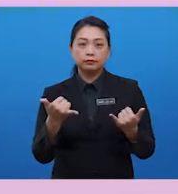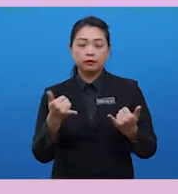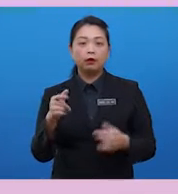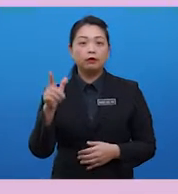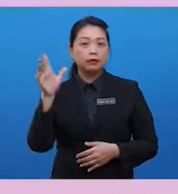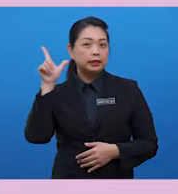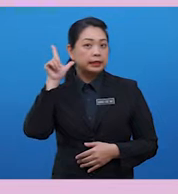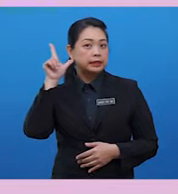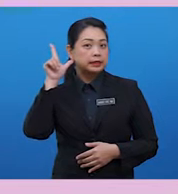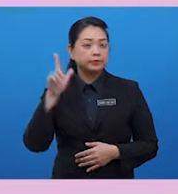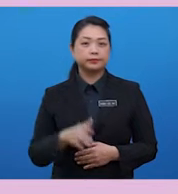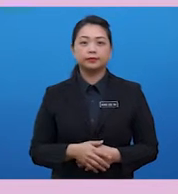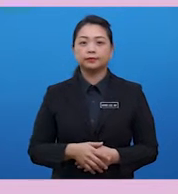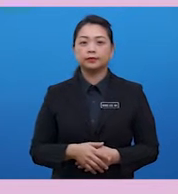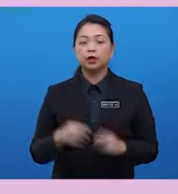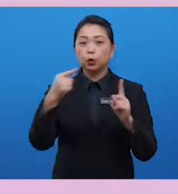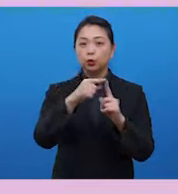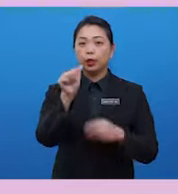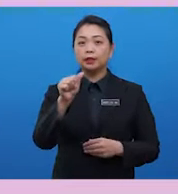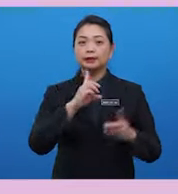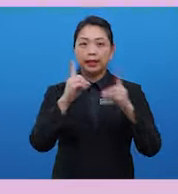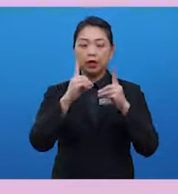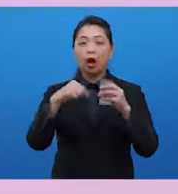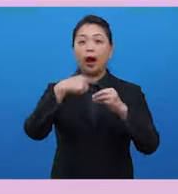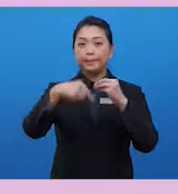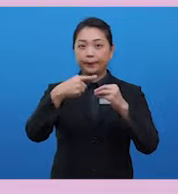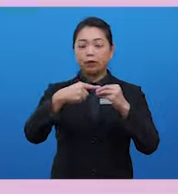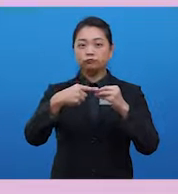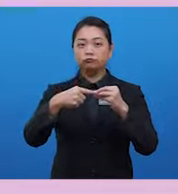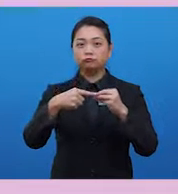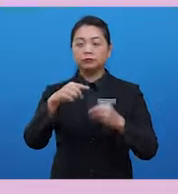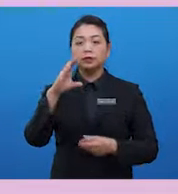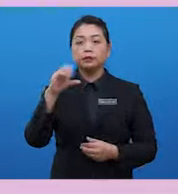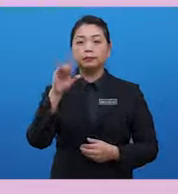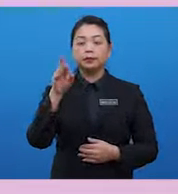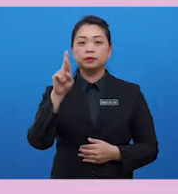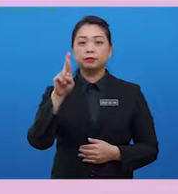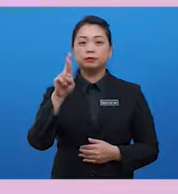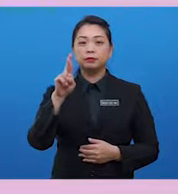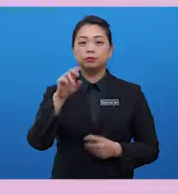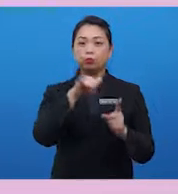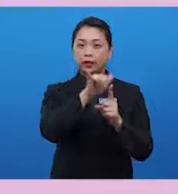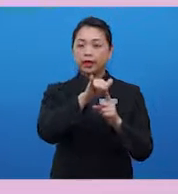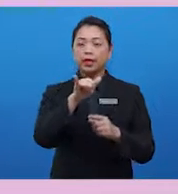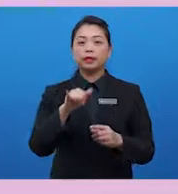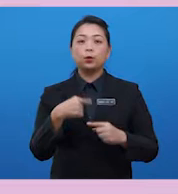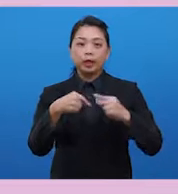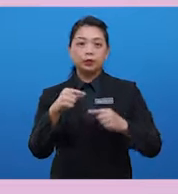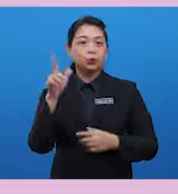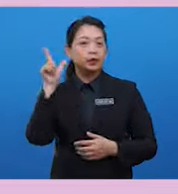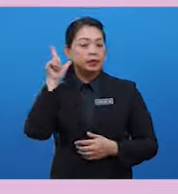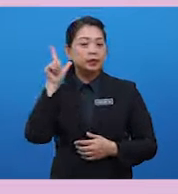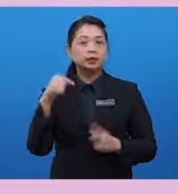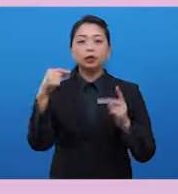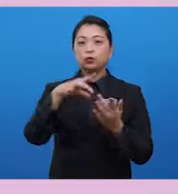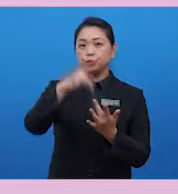Now, listen to a dialogue about cyberbullying. As you listen to it,